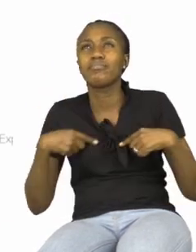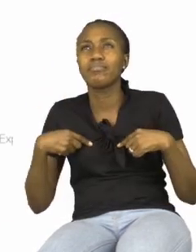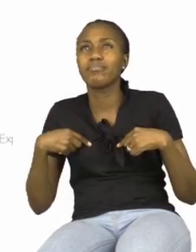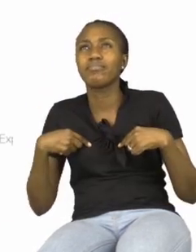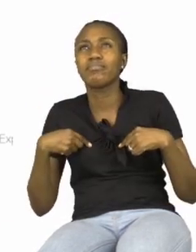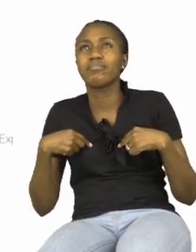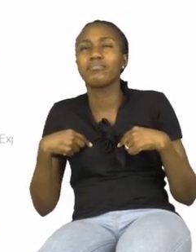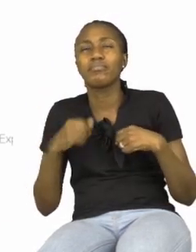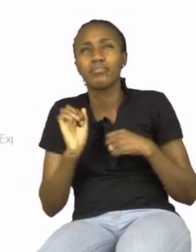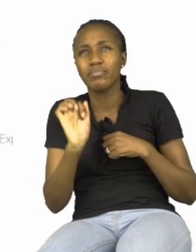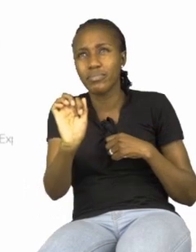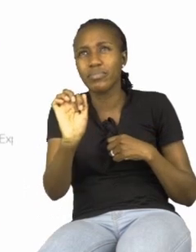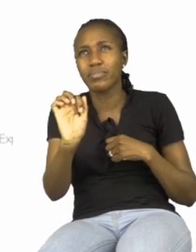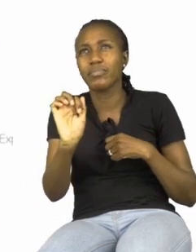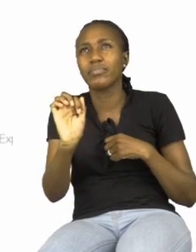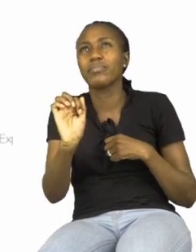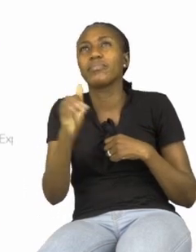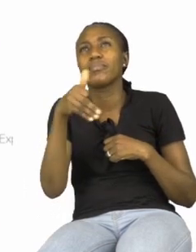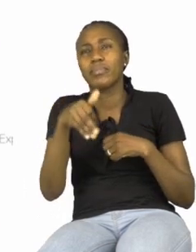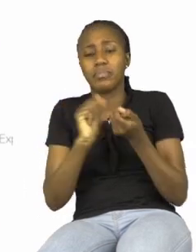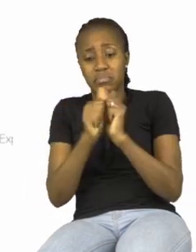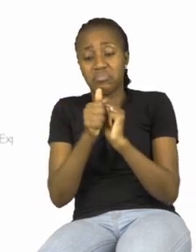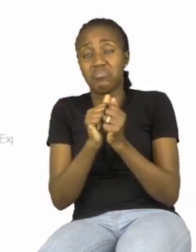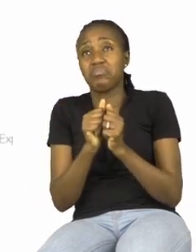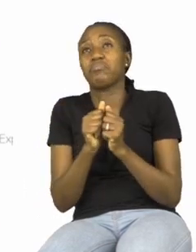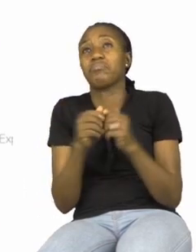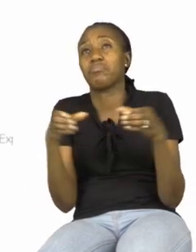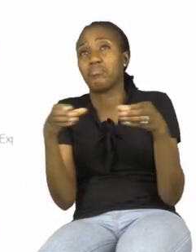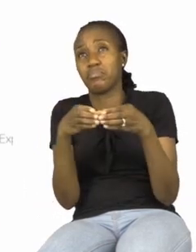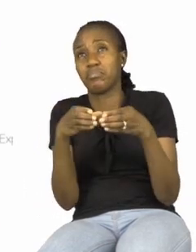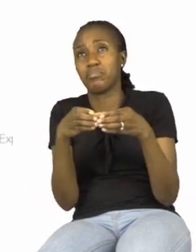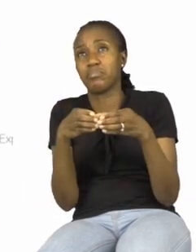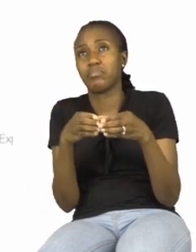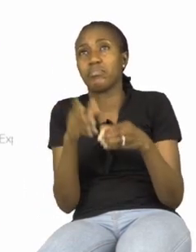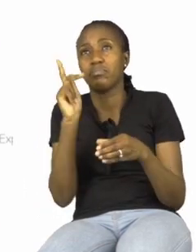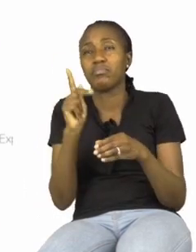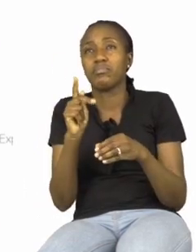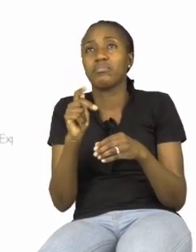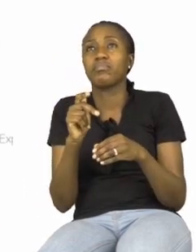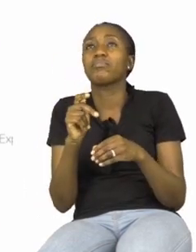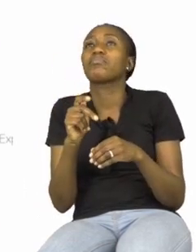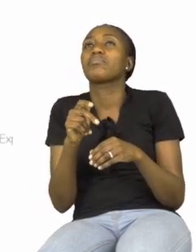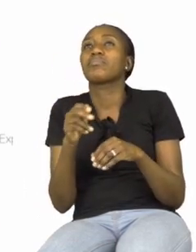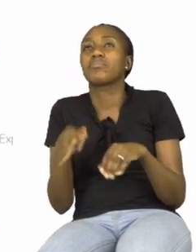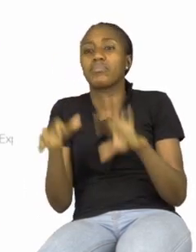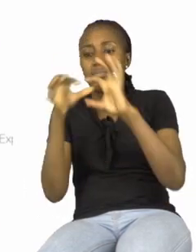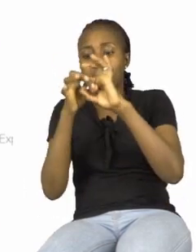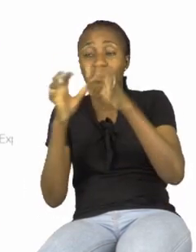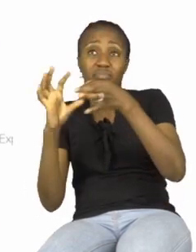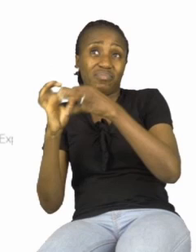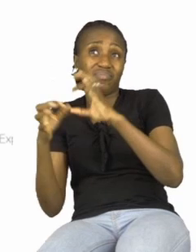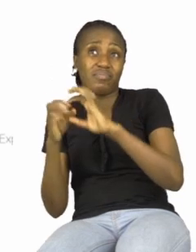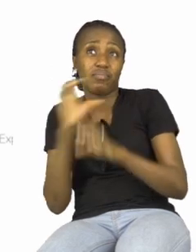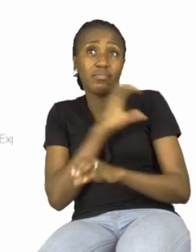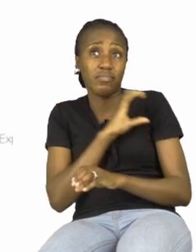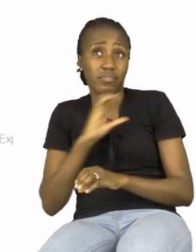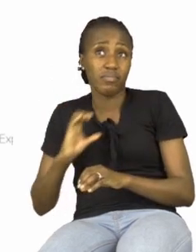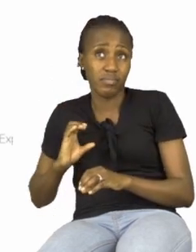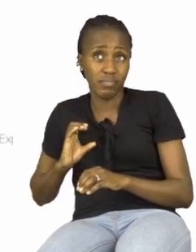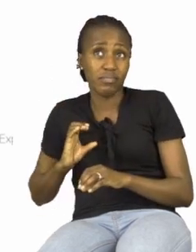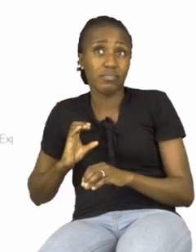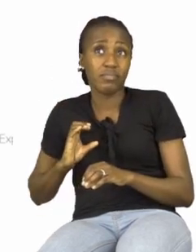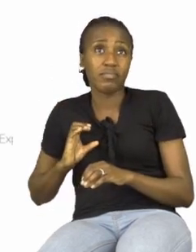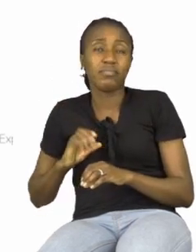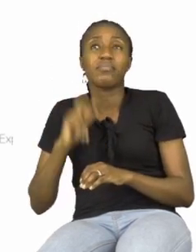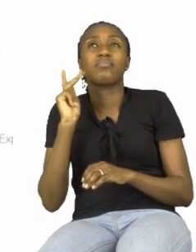Sports Commission. We are also a member under the Olympic Committee. And we've got